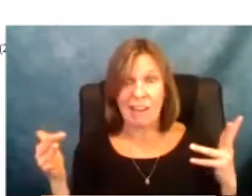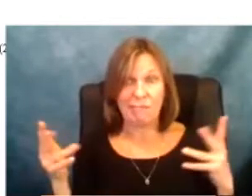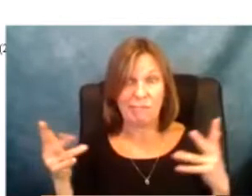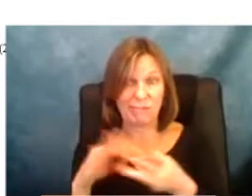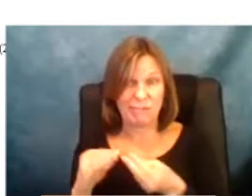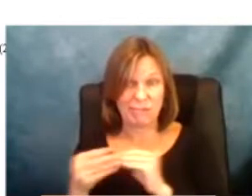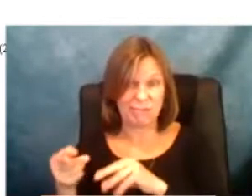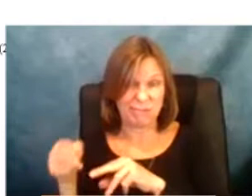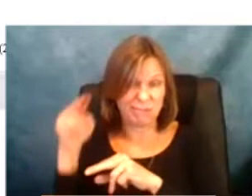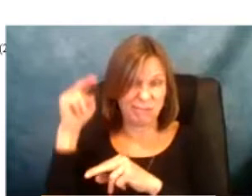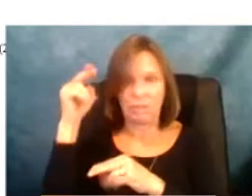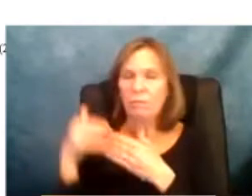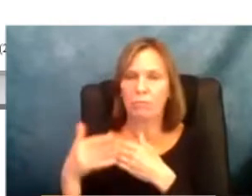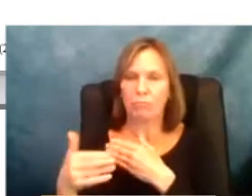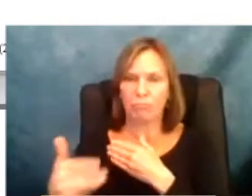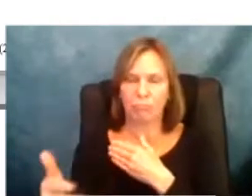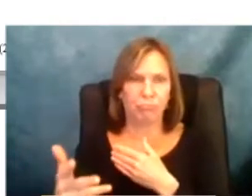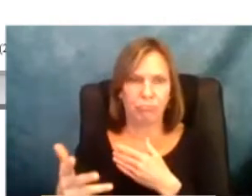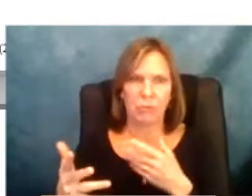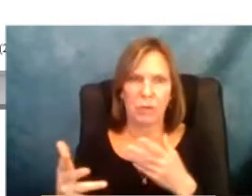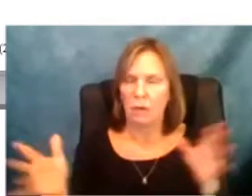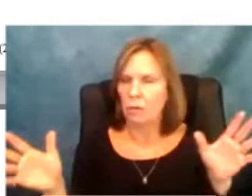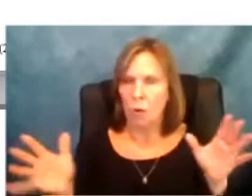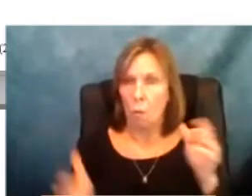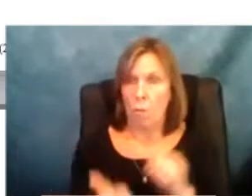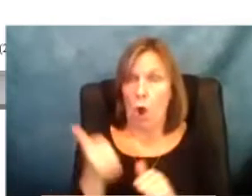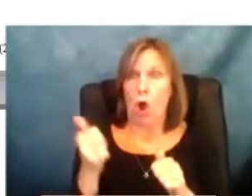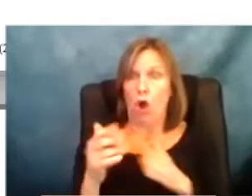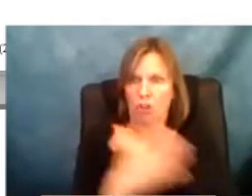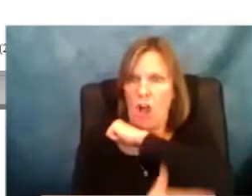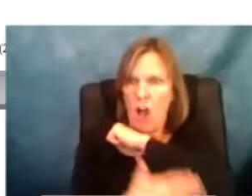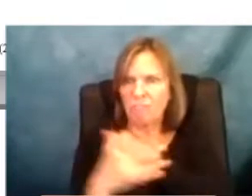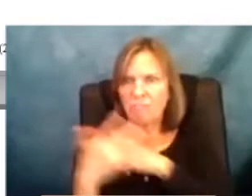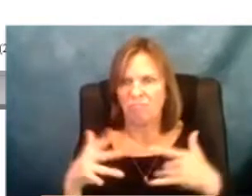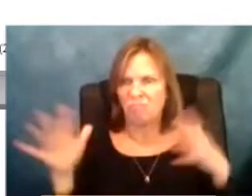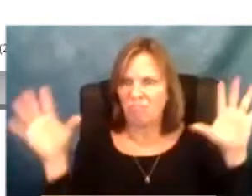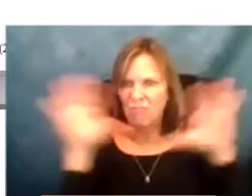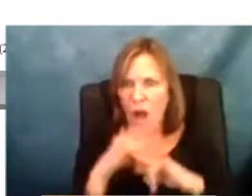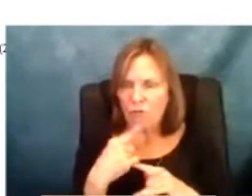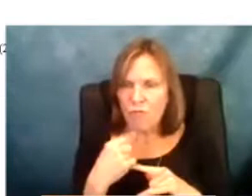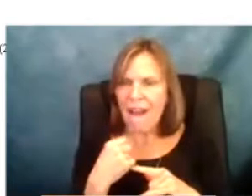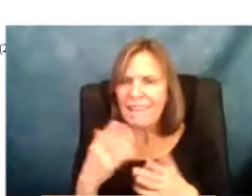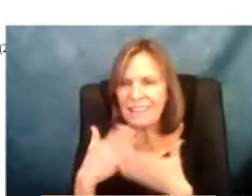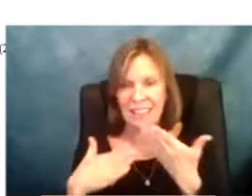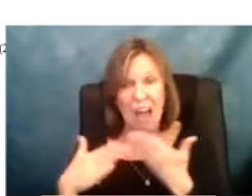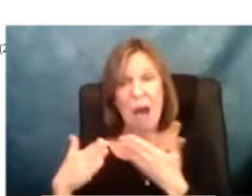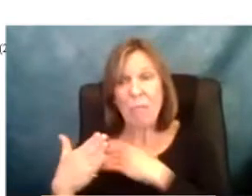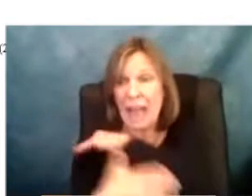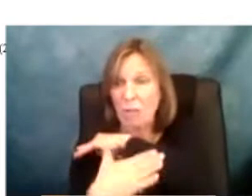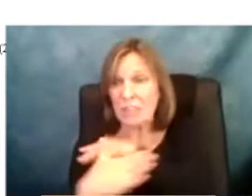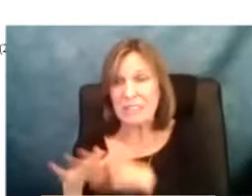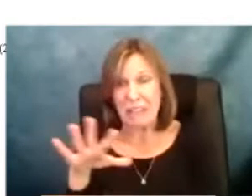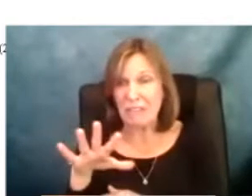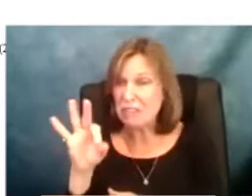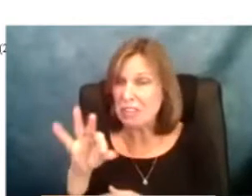to where the country is dark red, with some counties having 59 new weekly